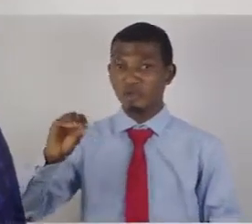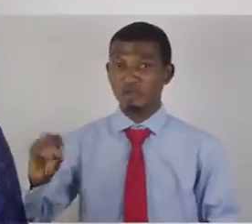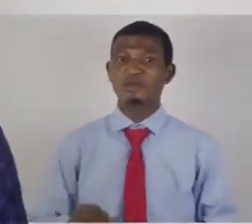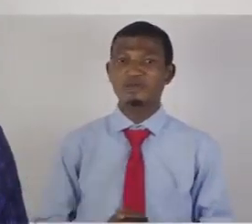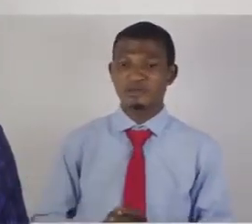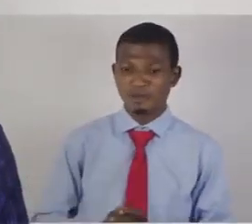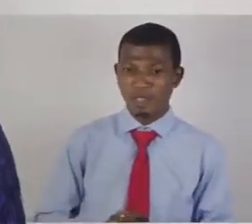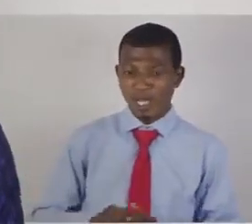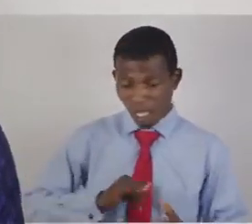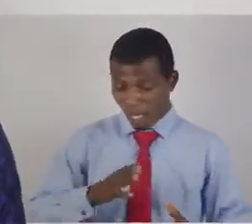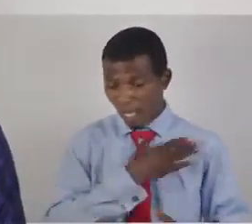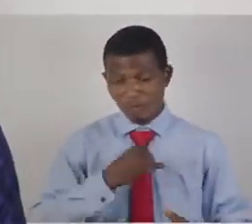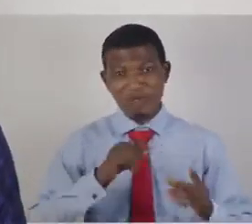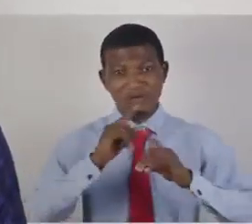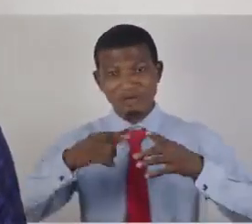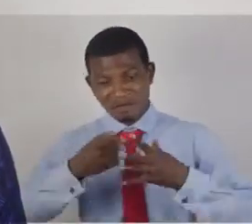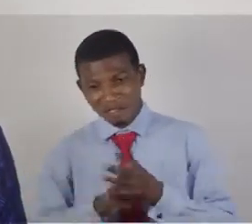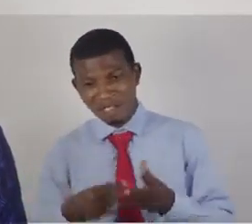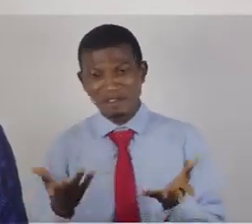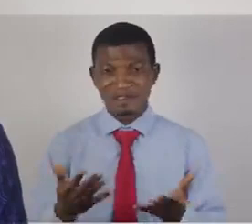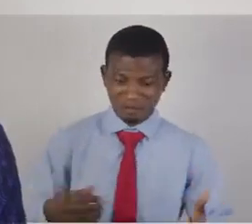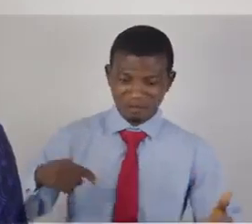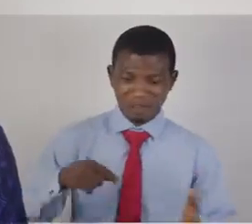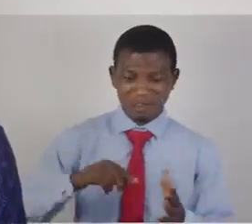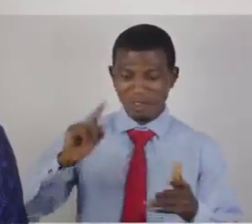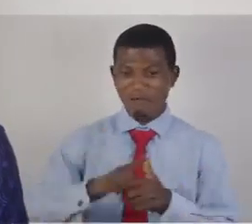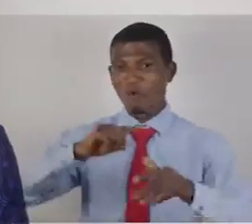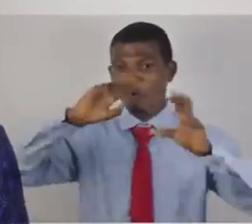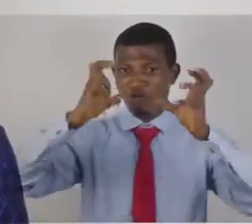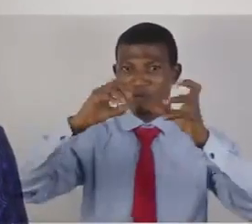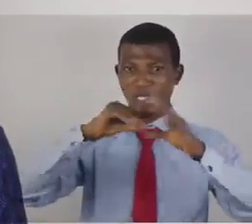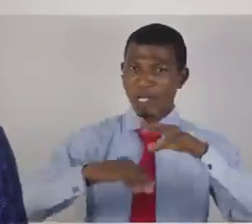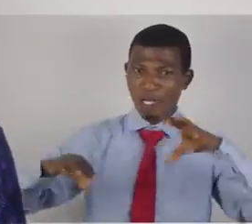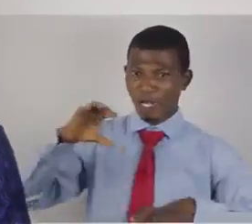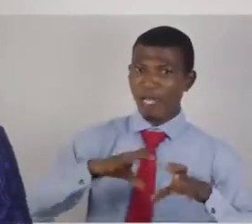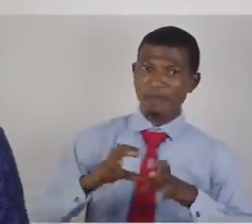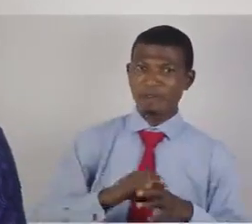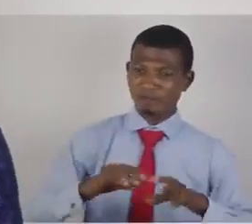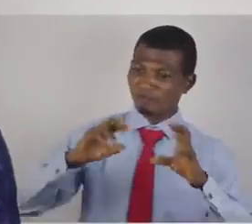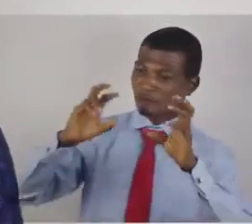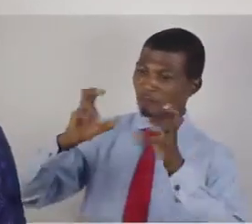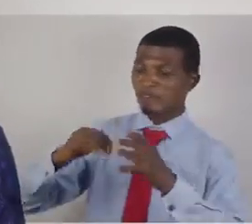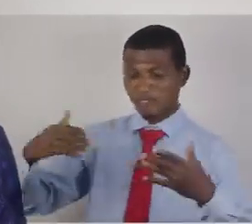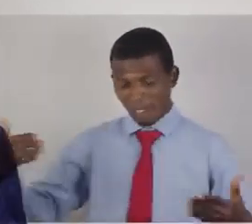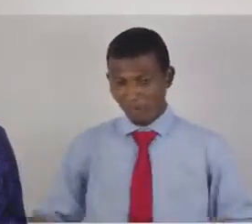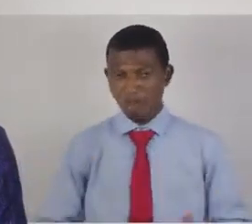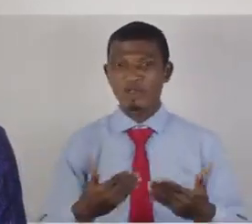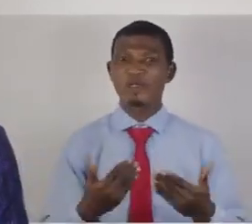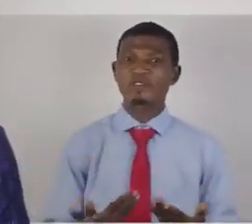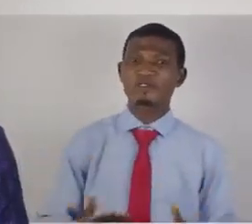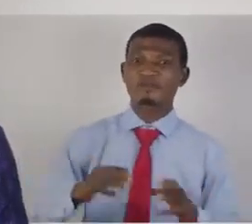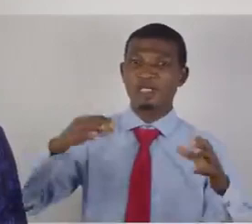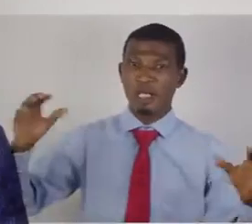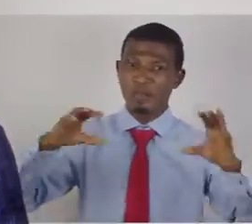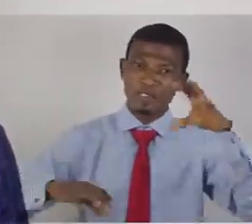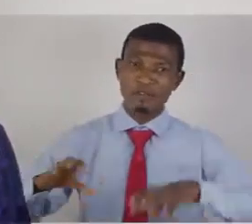Elegala, and we shall be commencing with your first topic in chemistry, themed Introduction